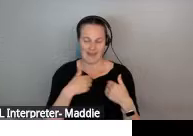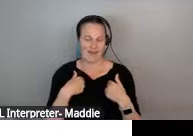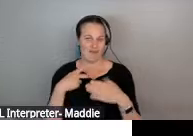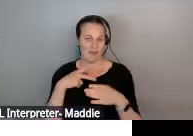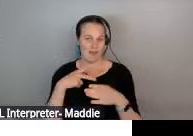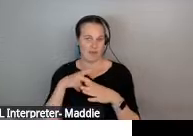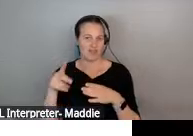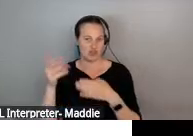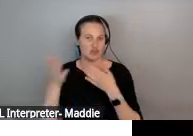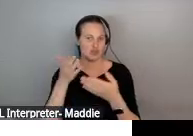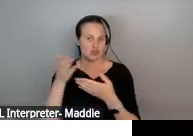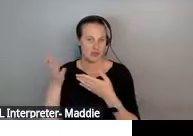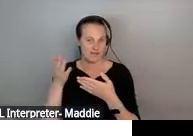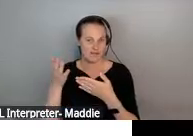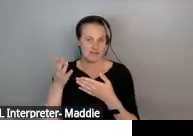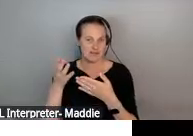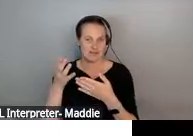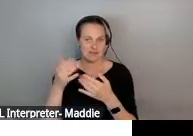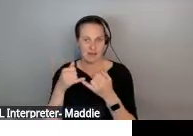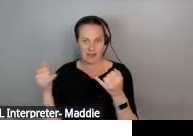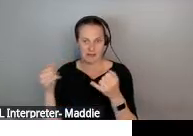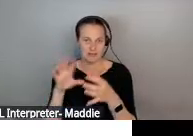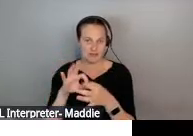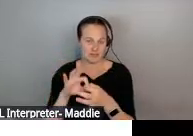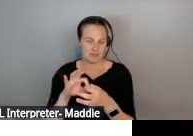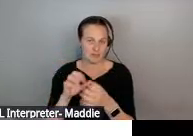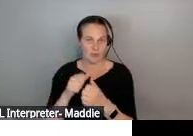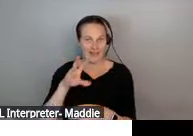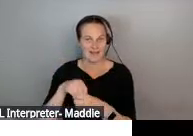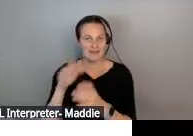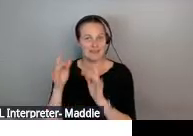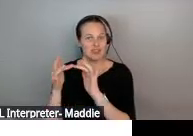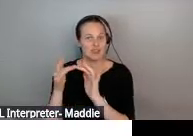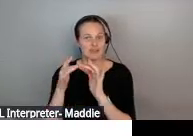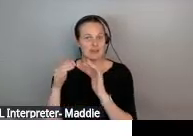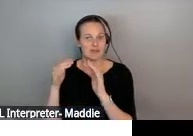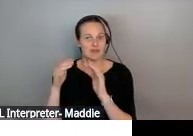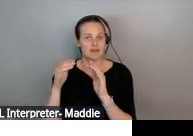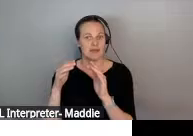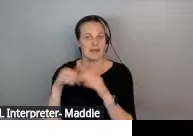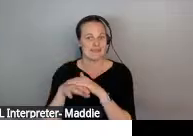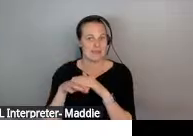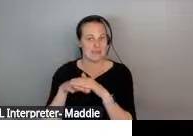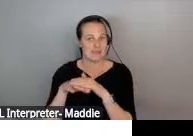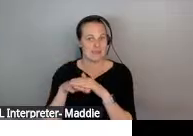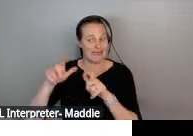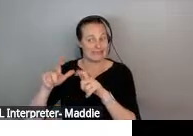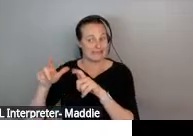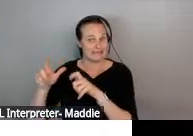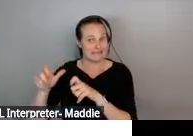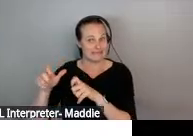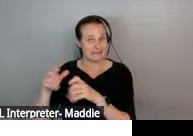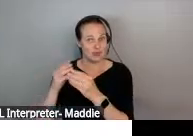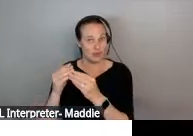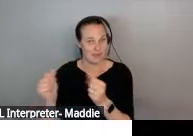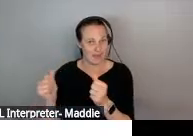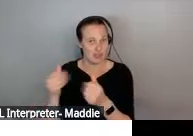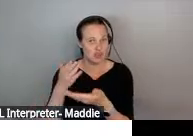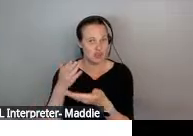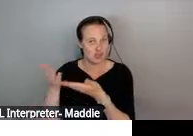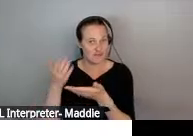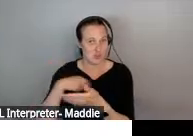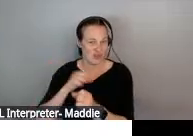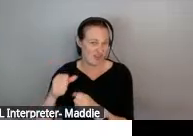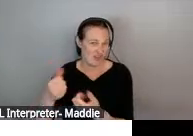services line, including digital accessibility testing and remediation services that we can offer. We can